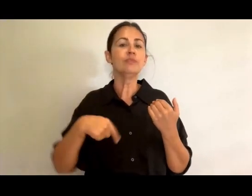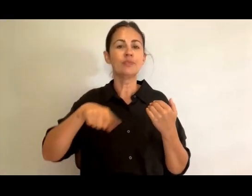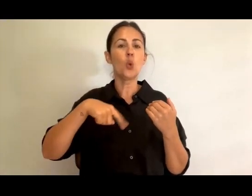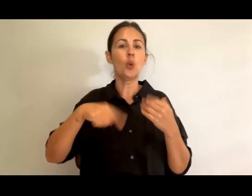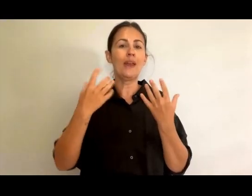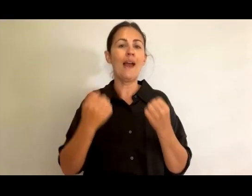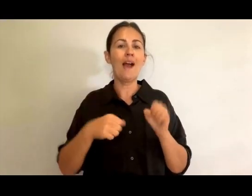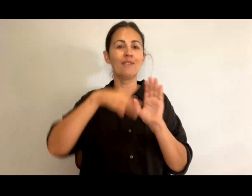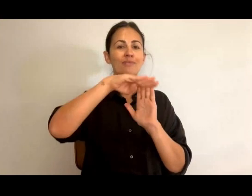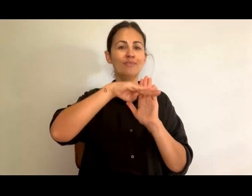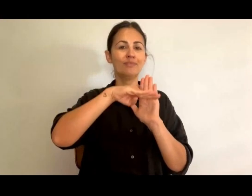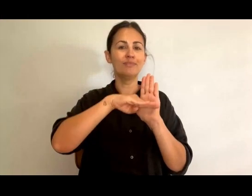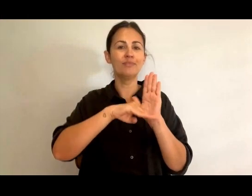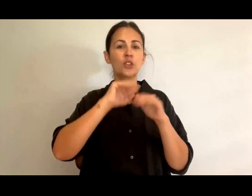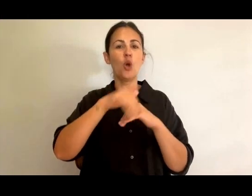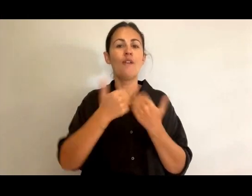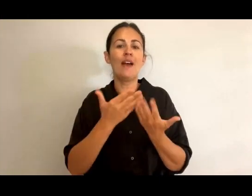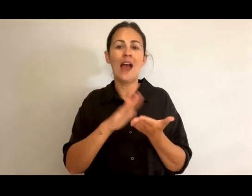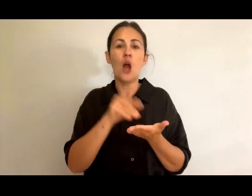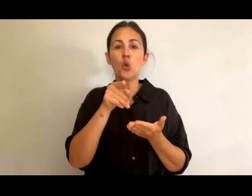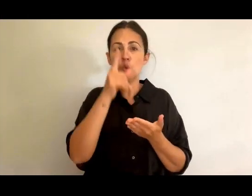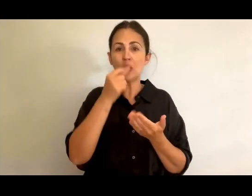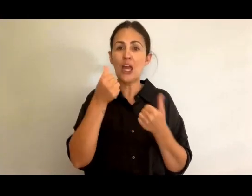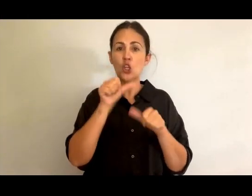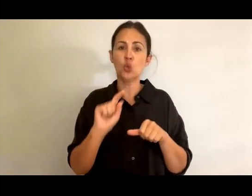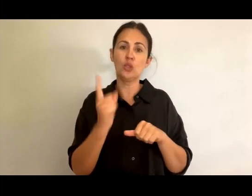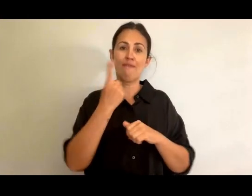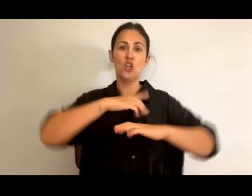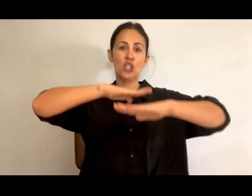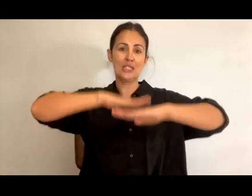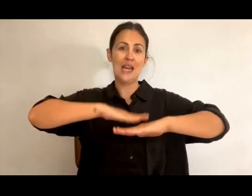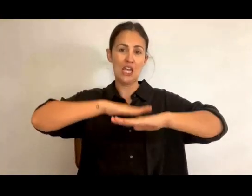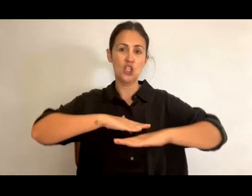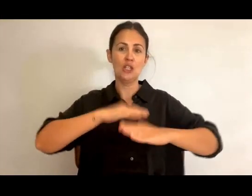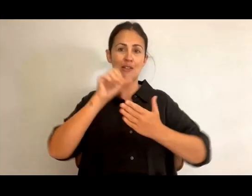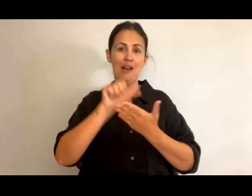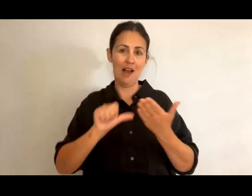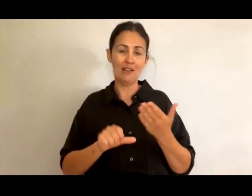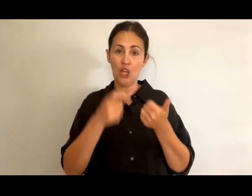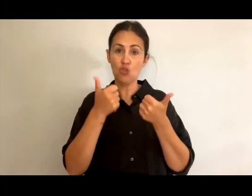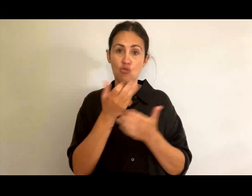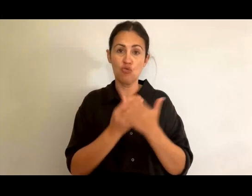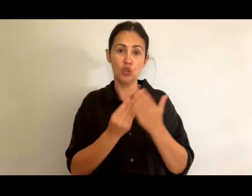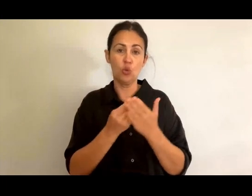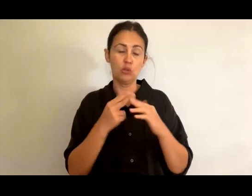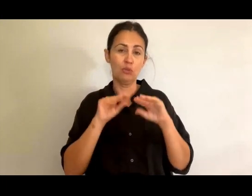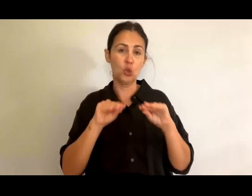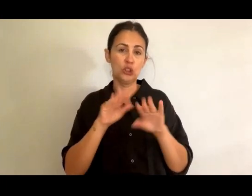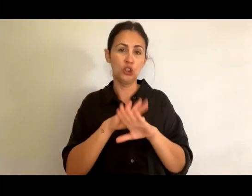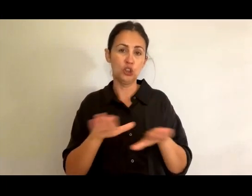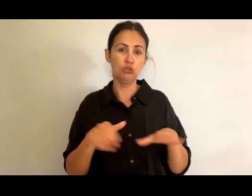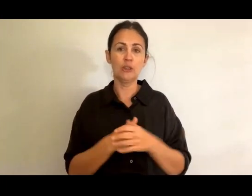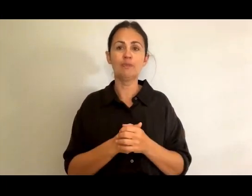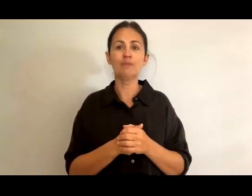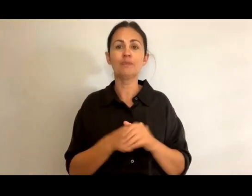cultural and intellectual property in the arts, and that's a great resource to use also. In years 9-10, the content